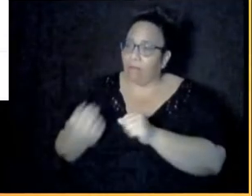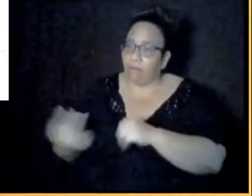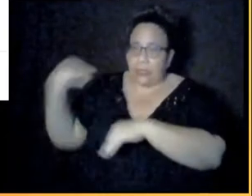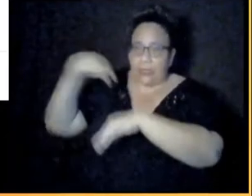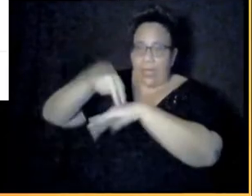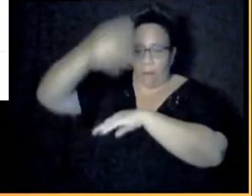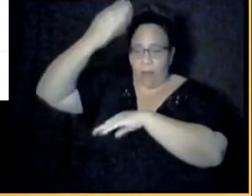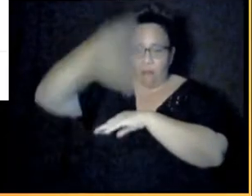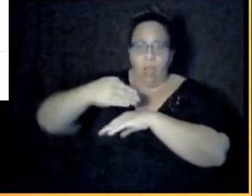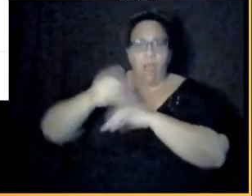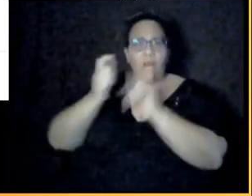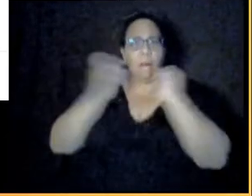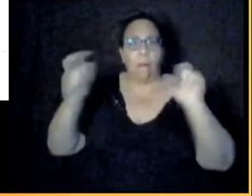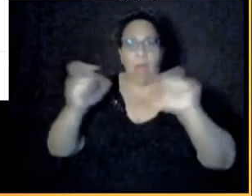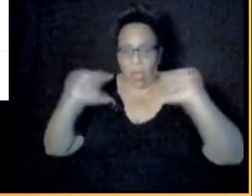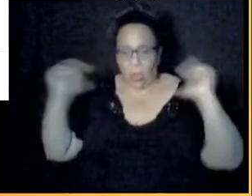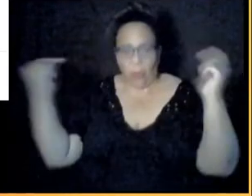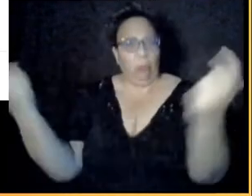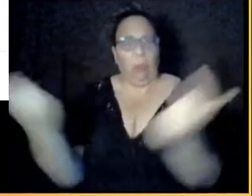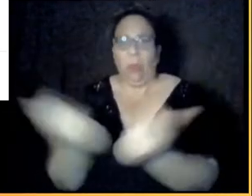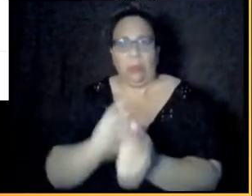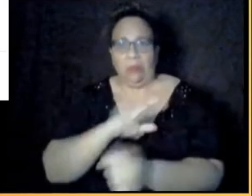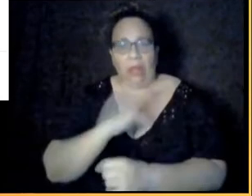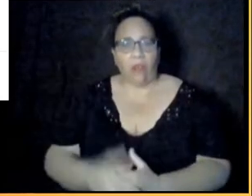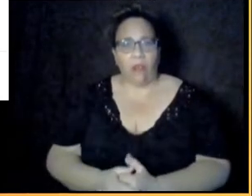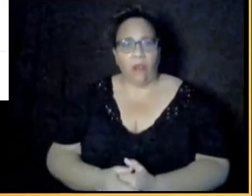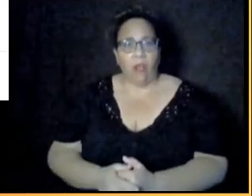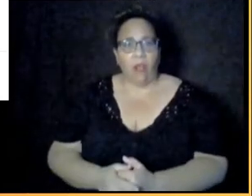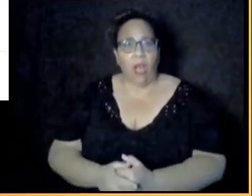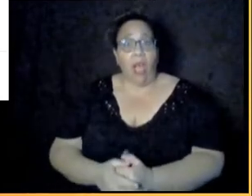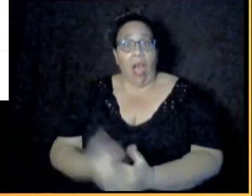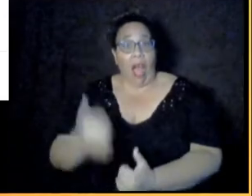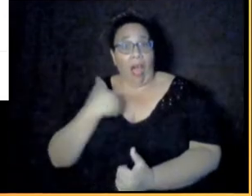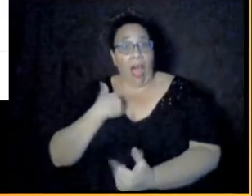very nervous and I shut down. But